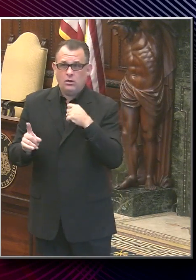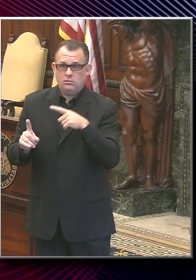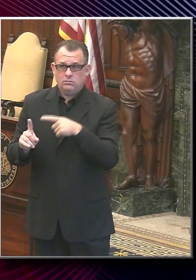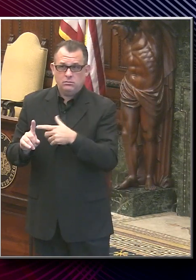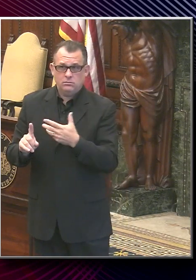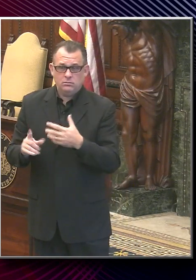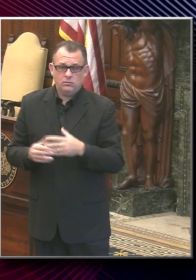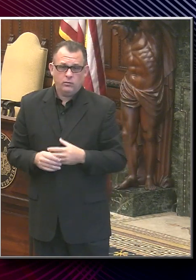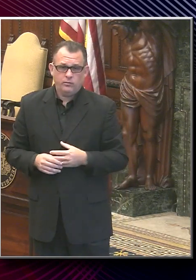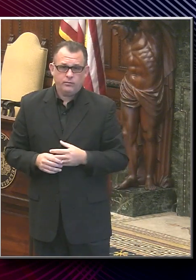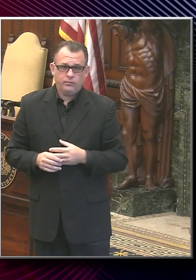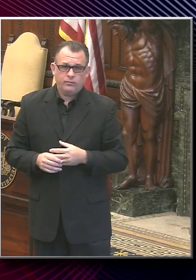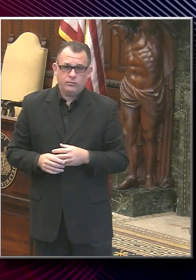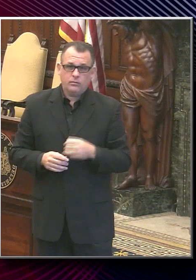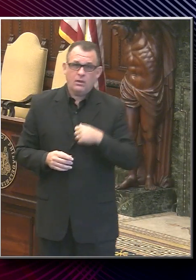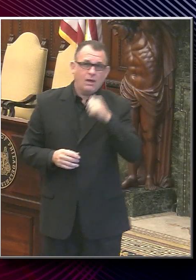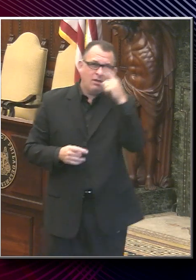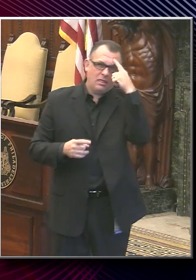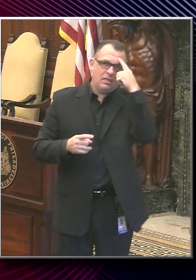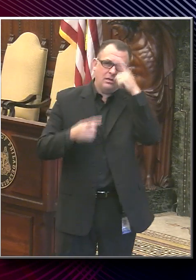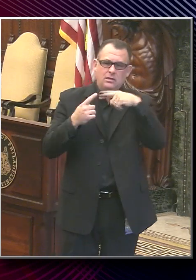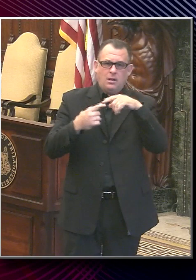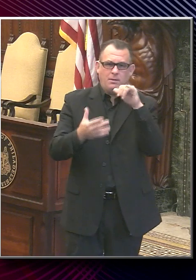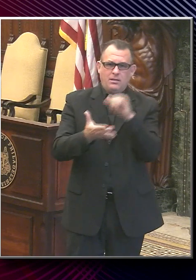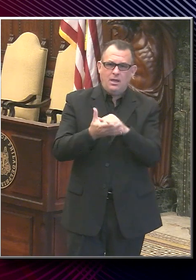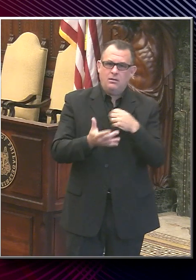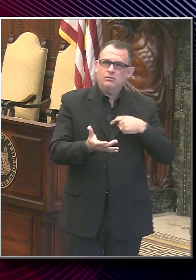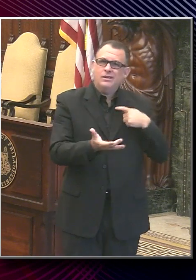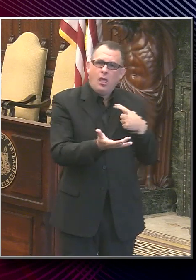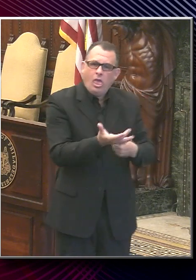We haven't thought about that. We can talk about it and see if it makes sense.